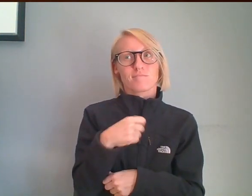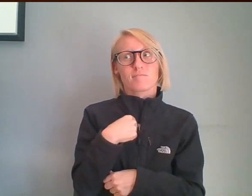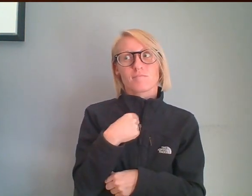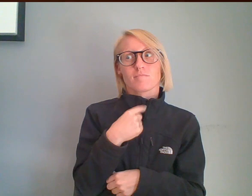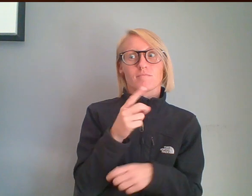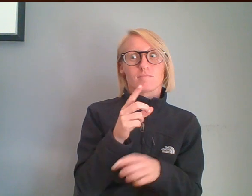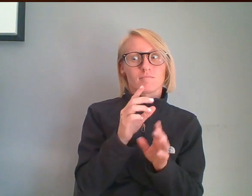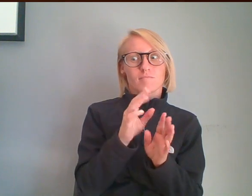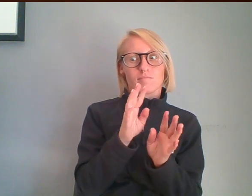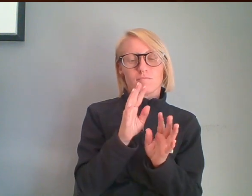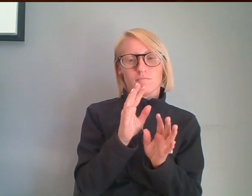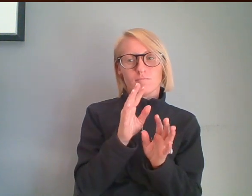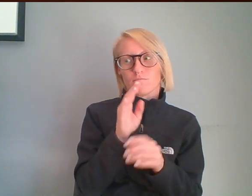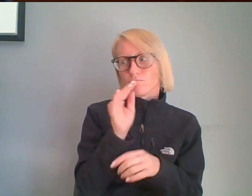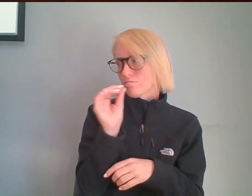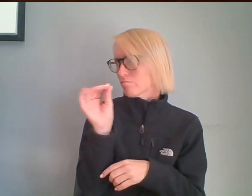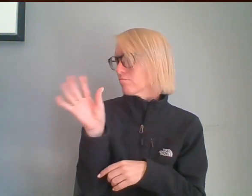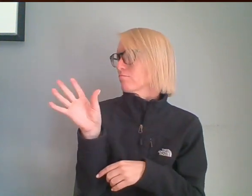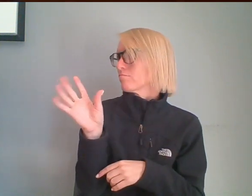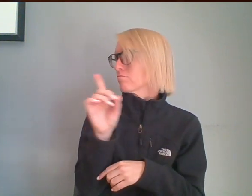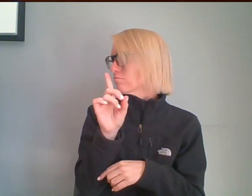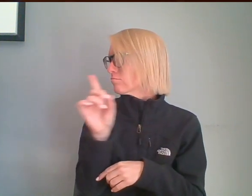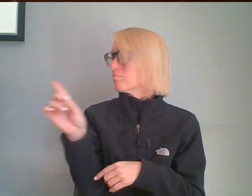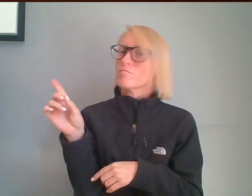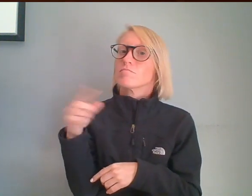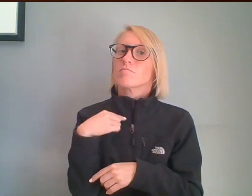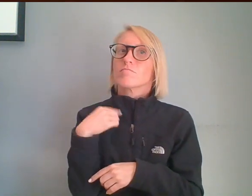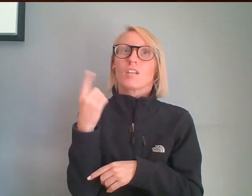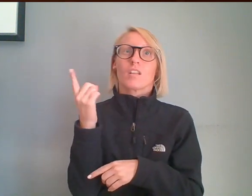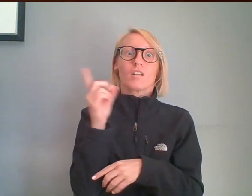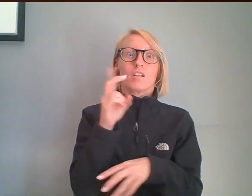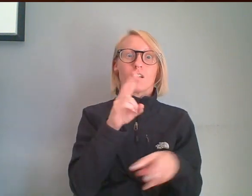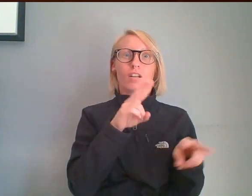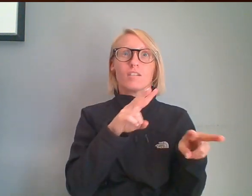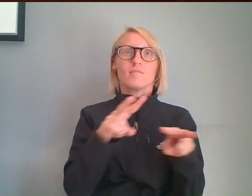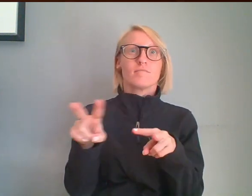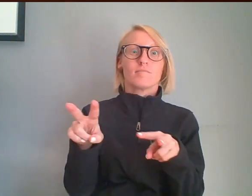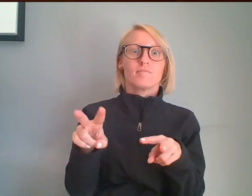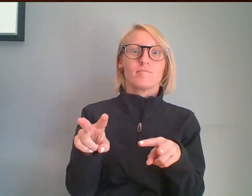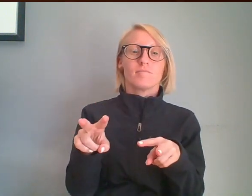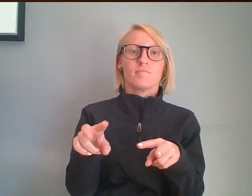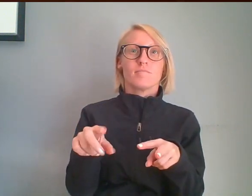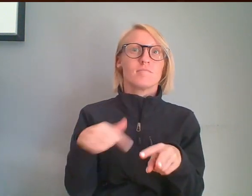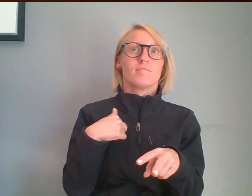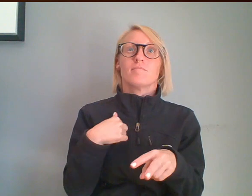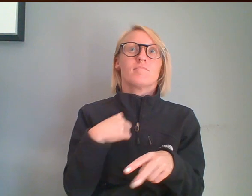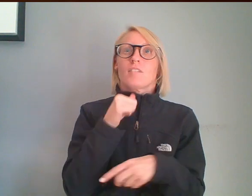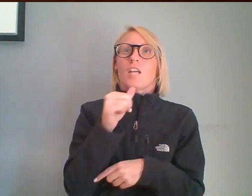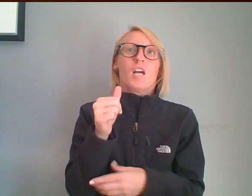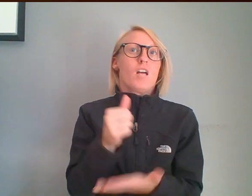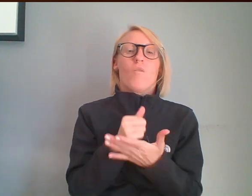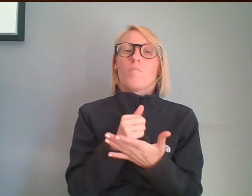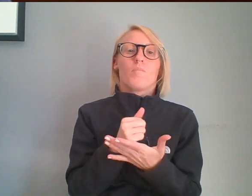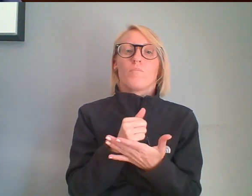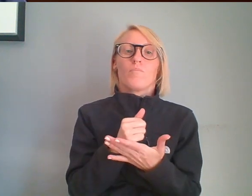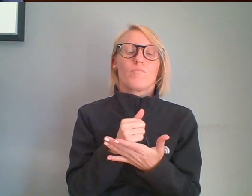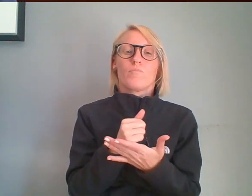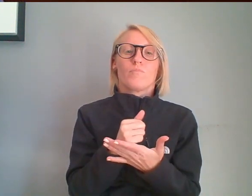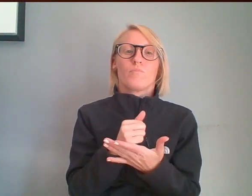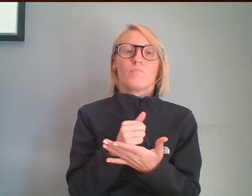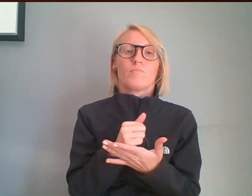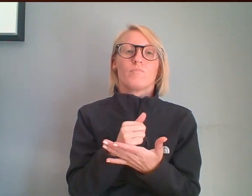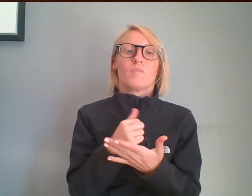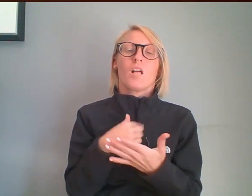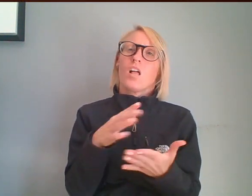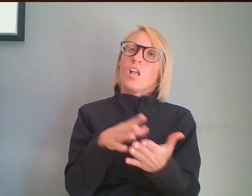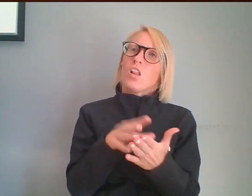disengage. And to the nervous speaker looking out at his or her audience, seeing a bunch of people nodding or disengaged, that does not help, okay? So we